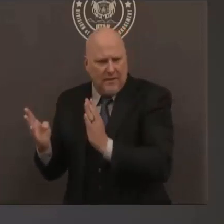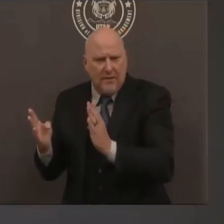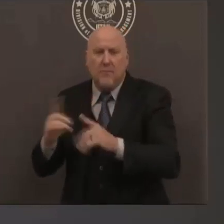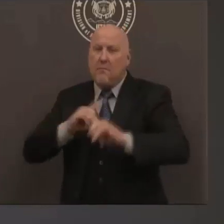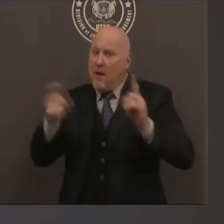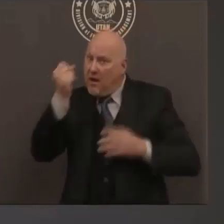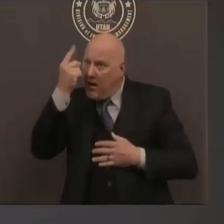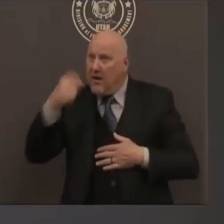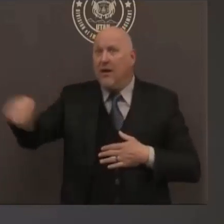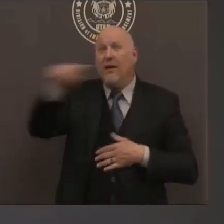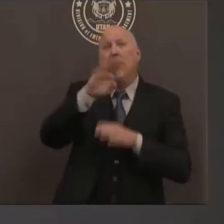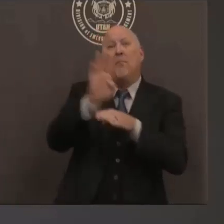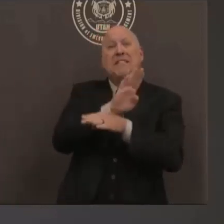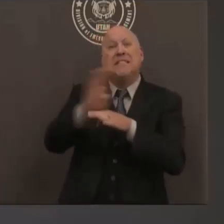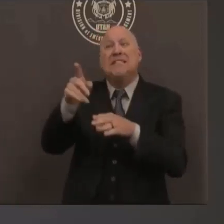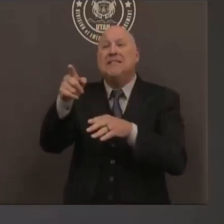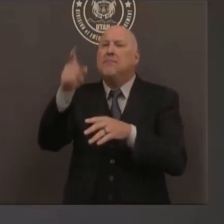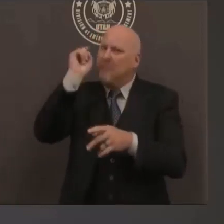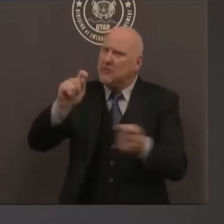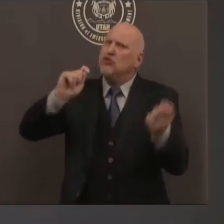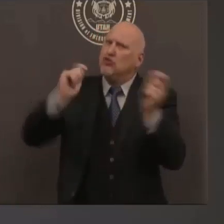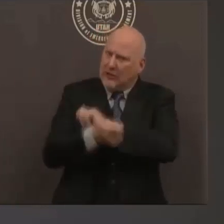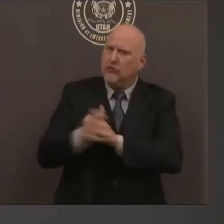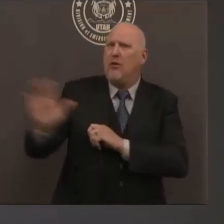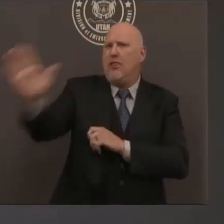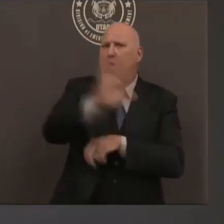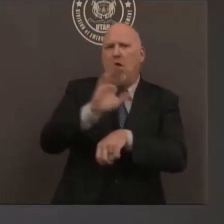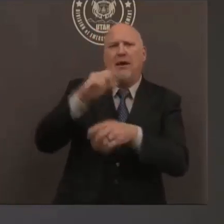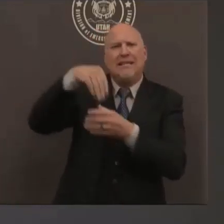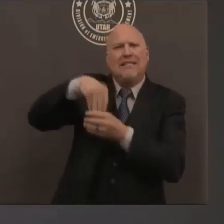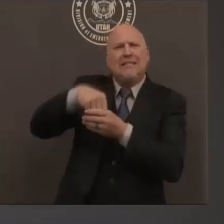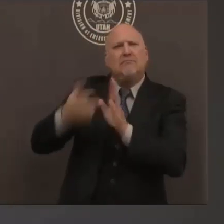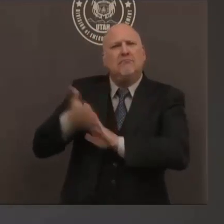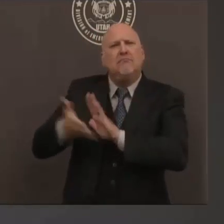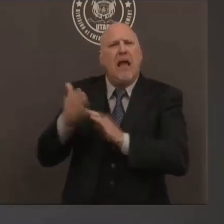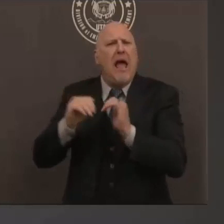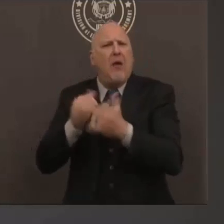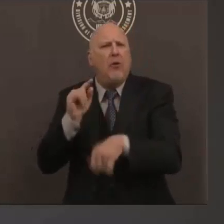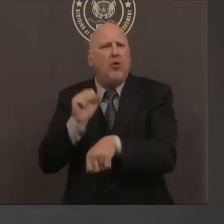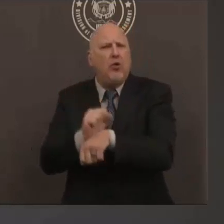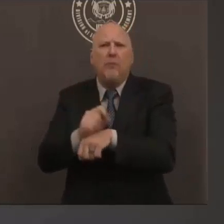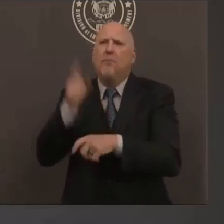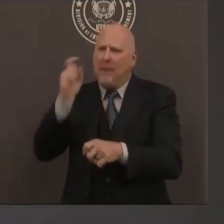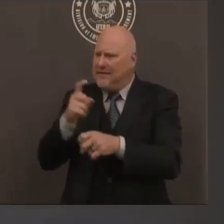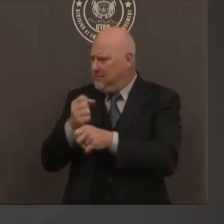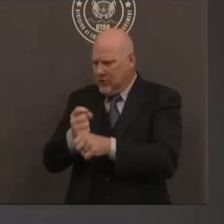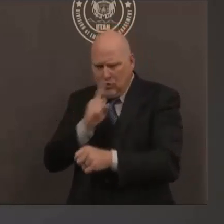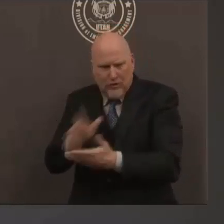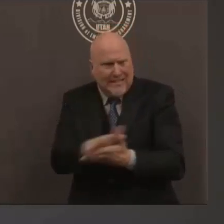right direction. It means if we see risks that take place,